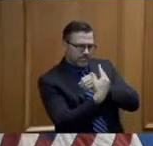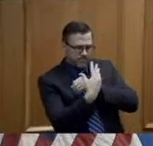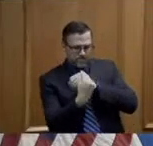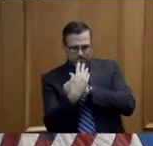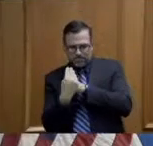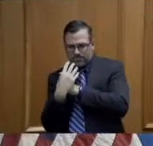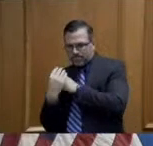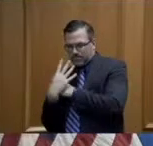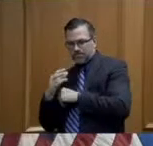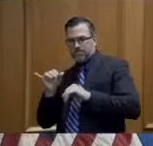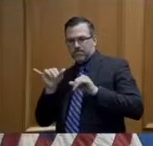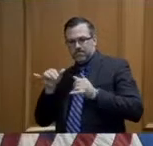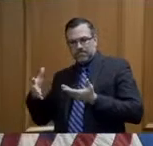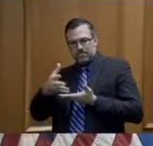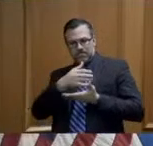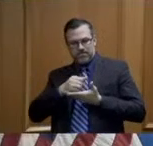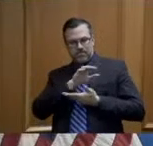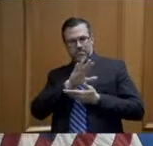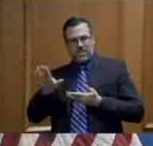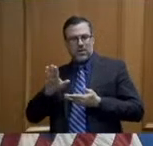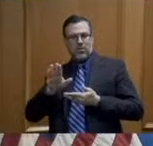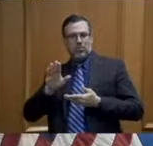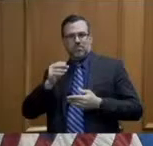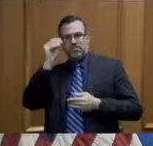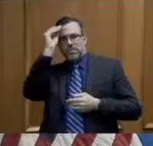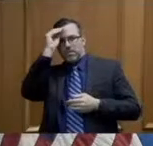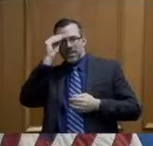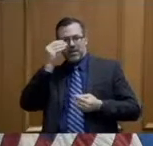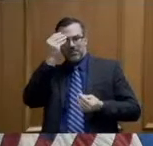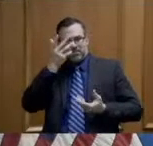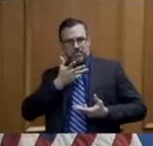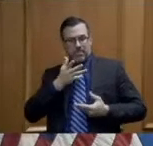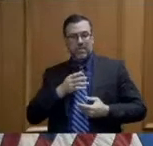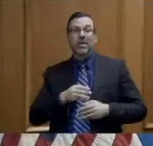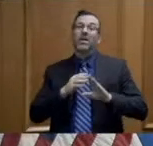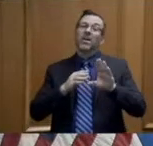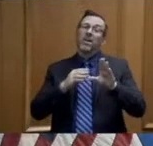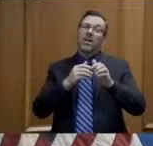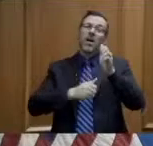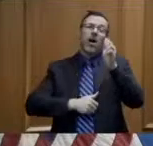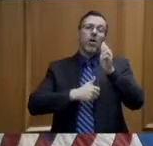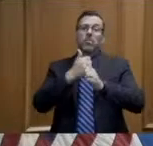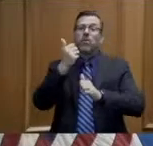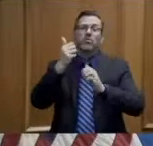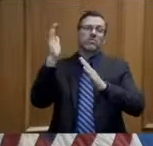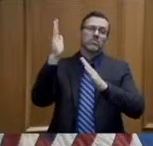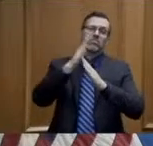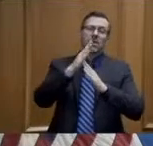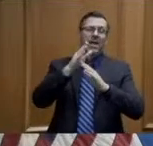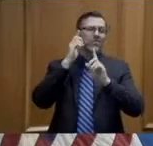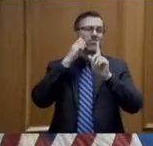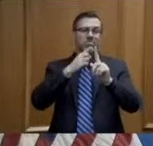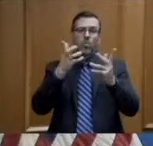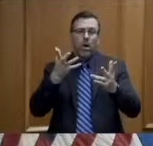that the most important thing is to make sure that Tennesseans' lives are protected and safe.